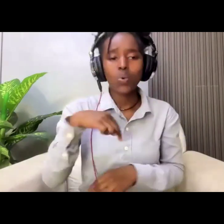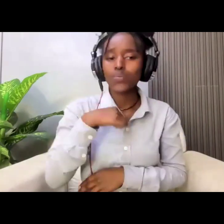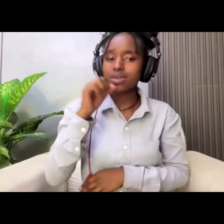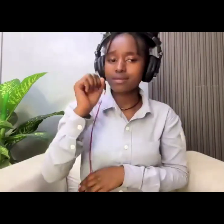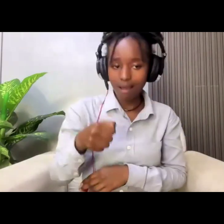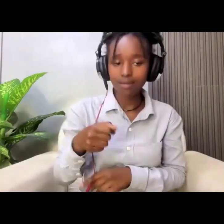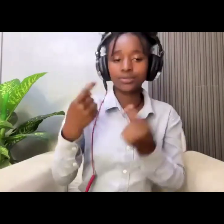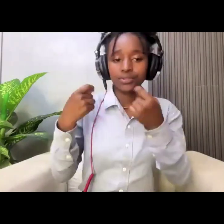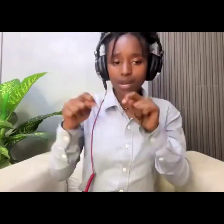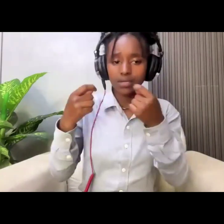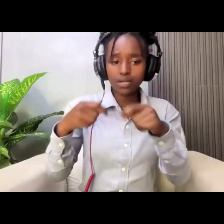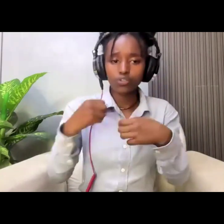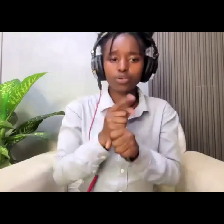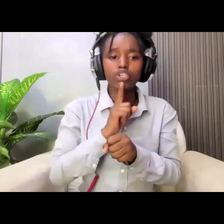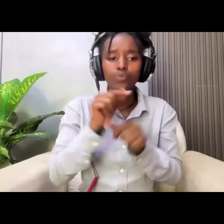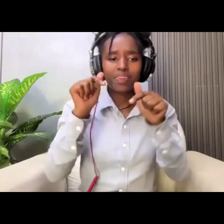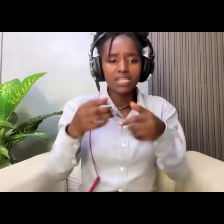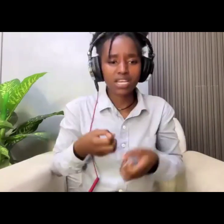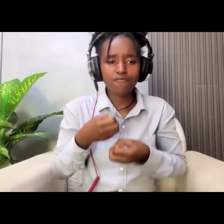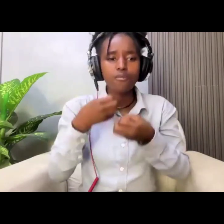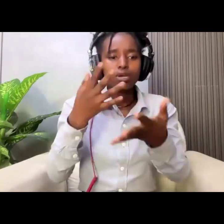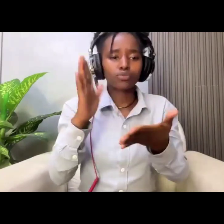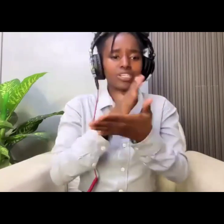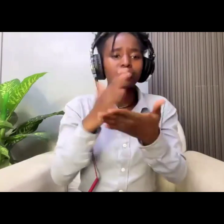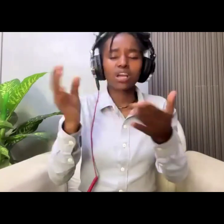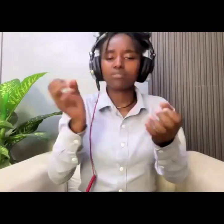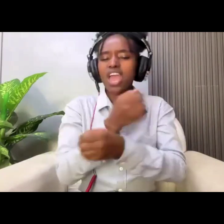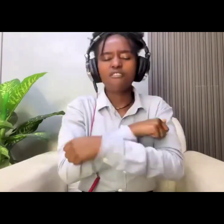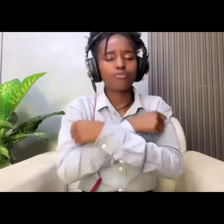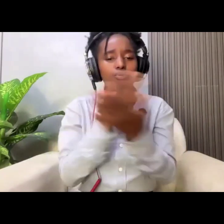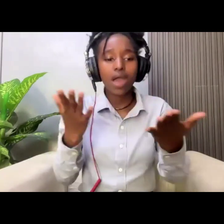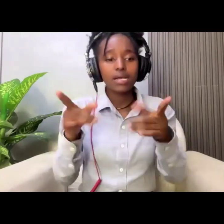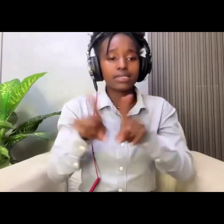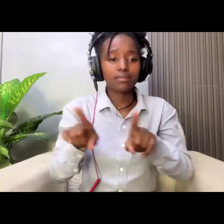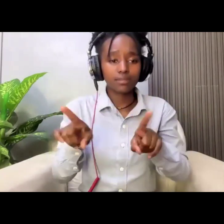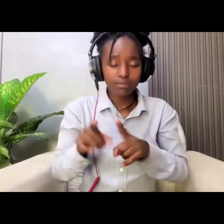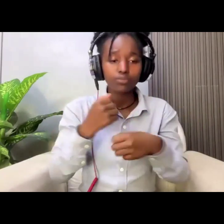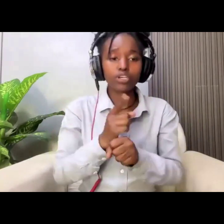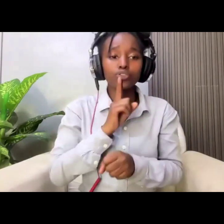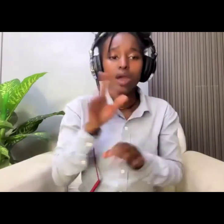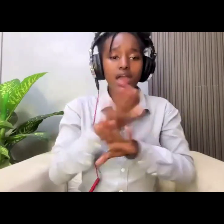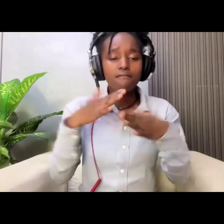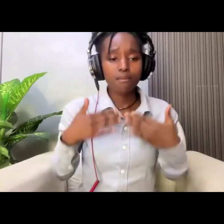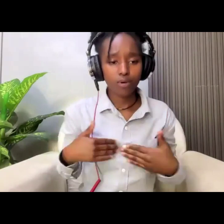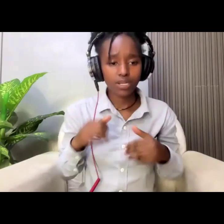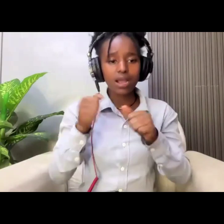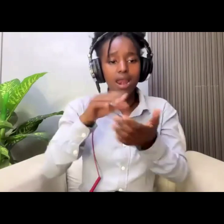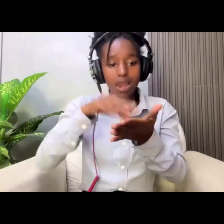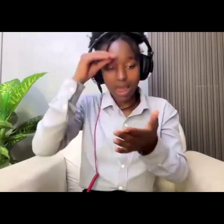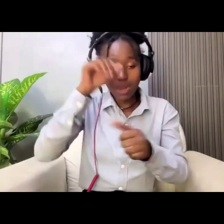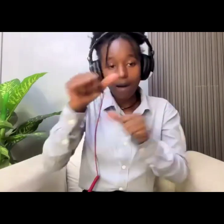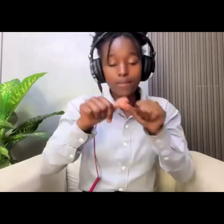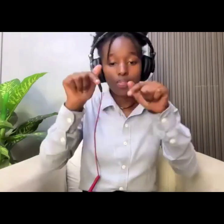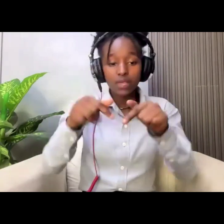ensure that the information cascades down to the grassroots so that everyone gets this information.